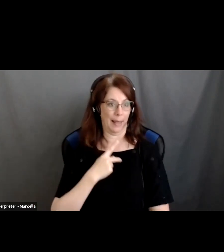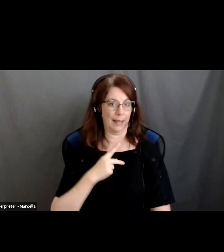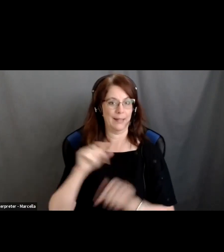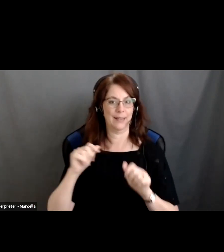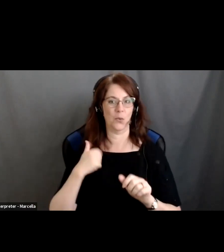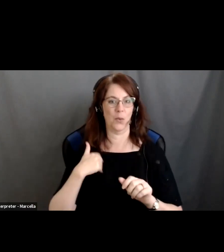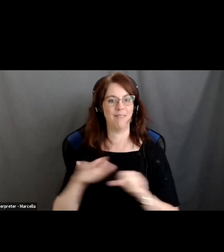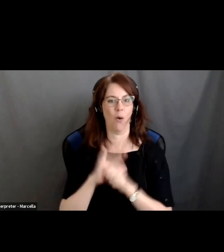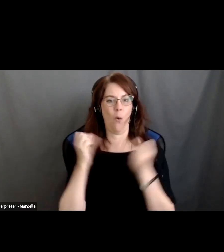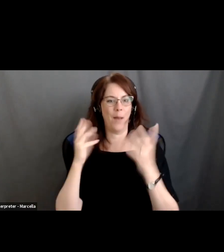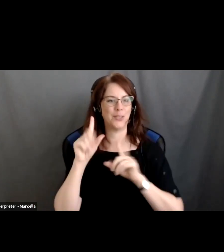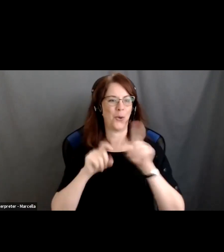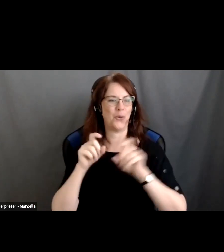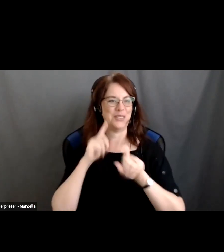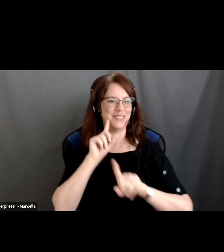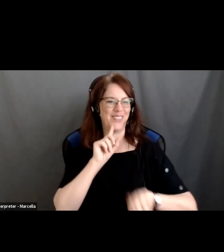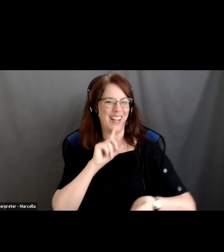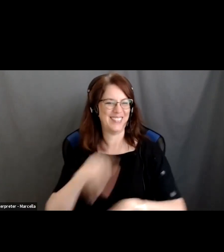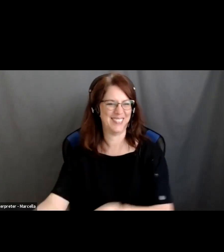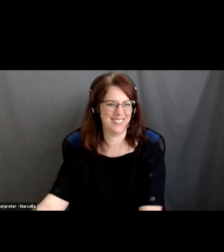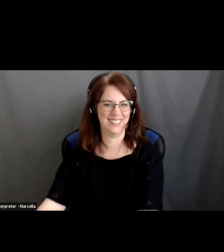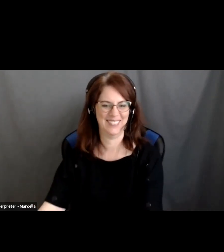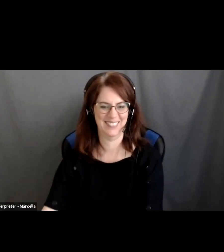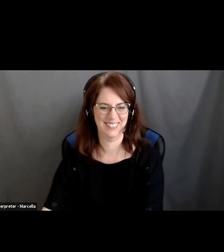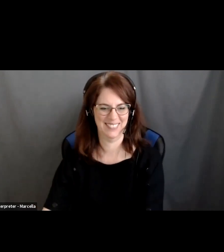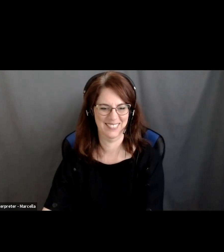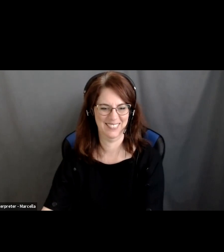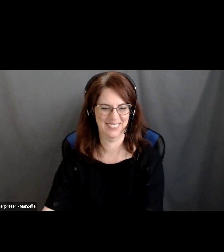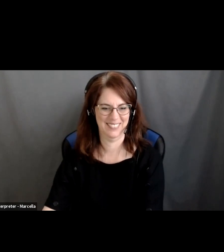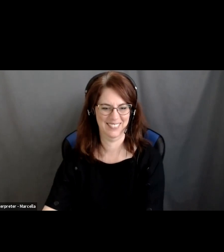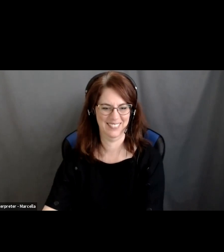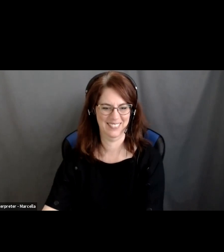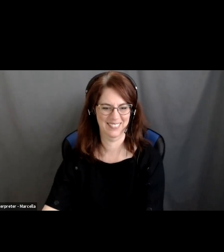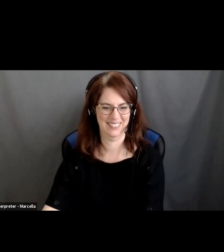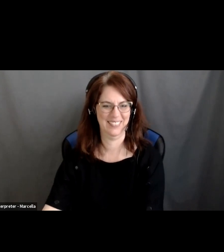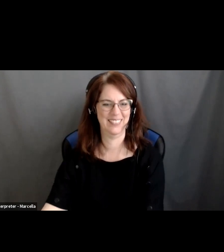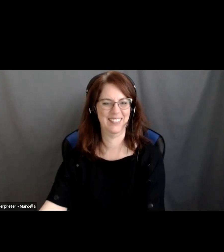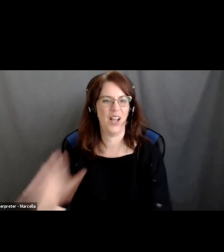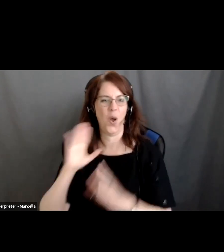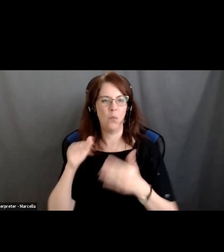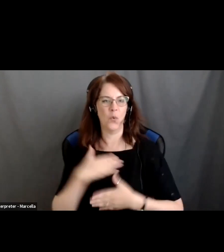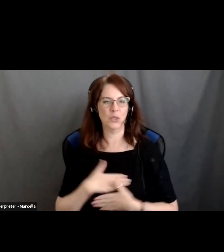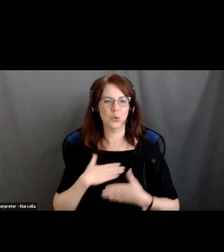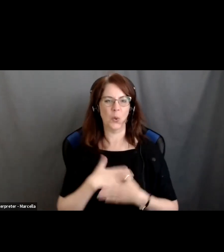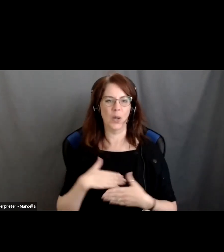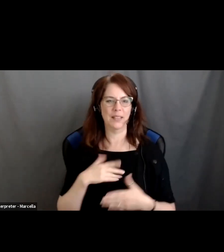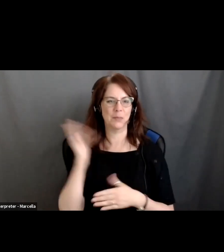have a whole bunch of questions for her to answer. I hope you guys enjoyed the presentation.